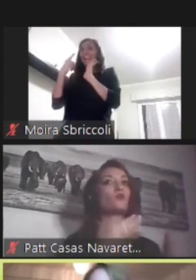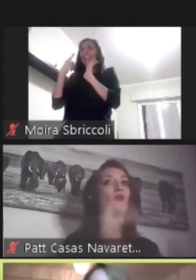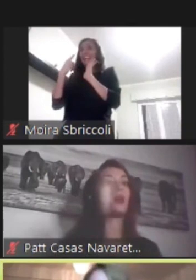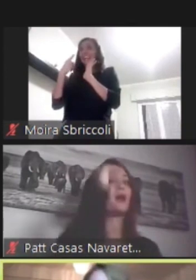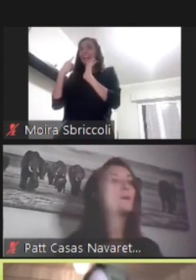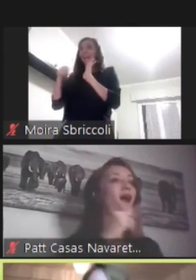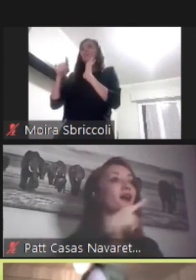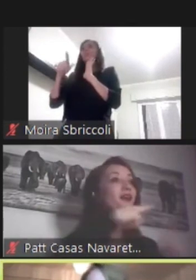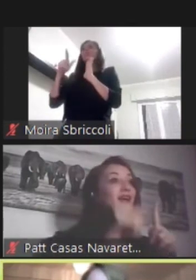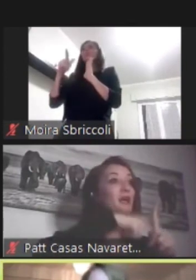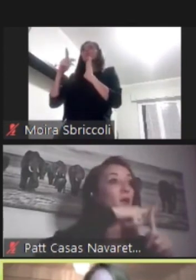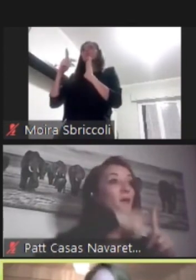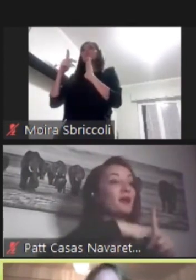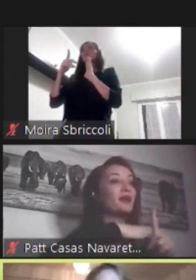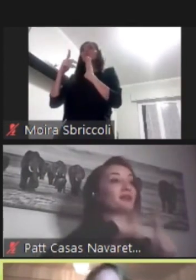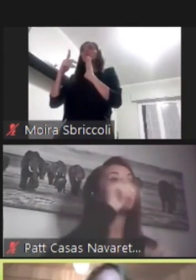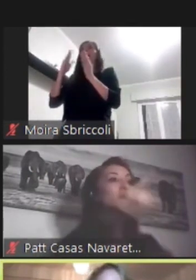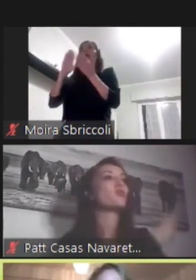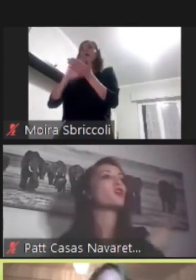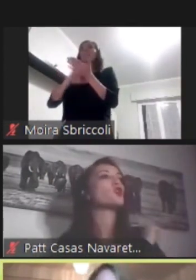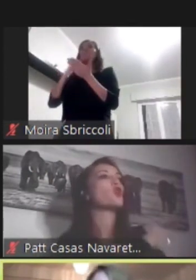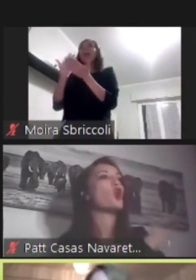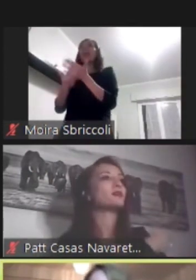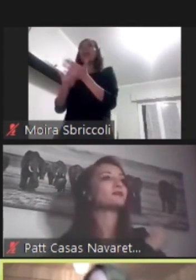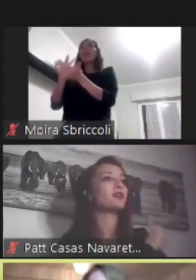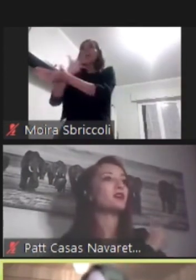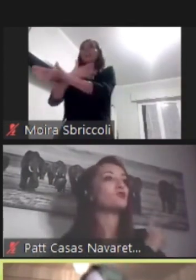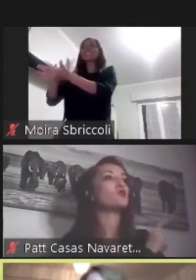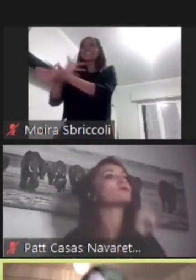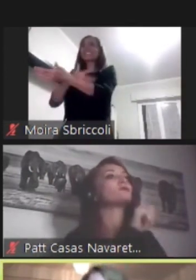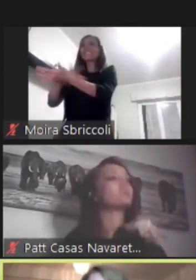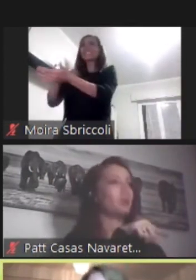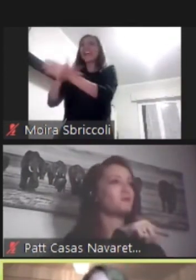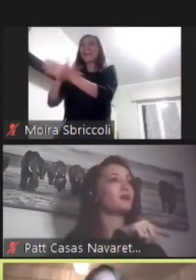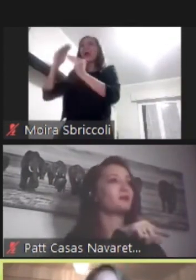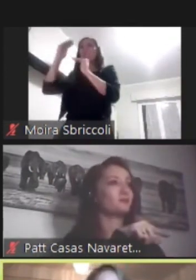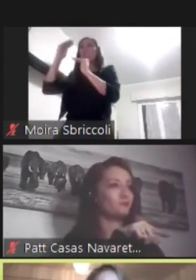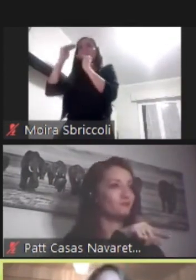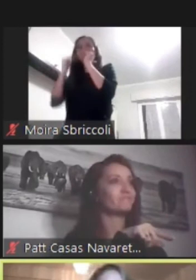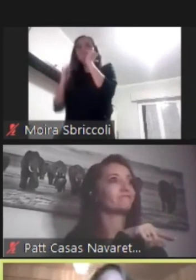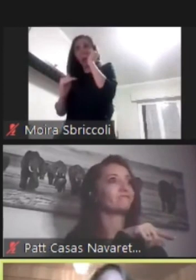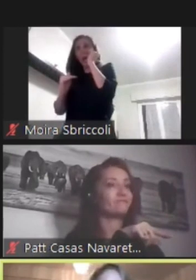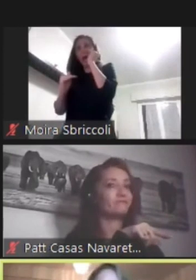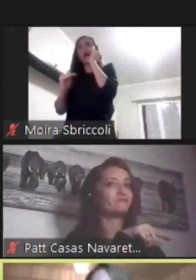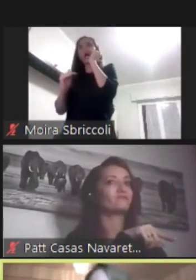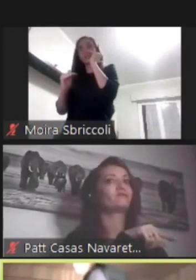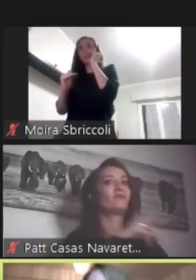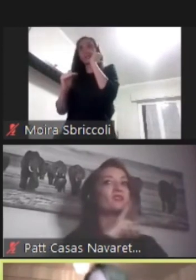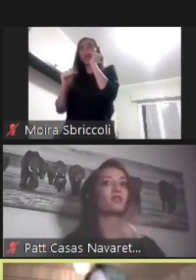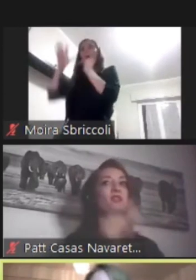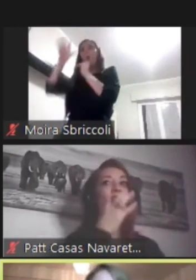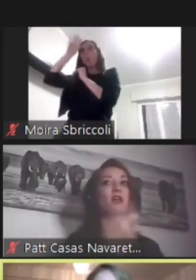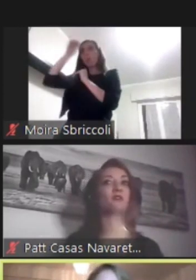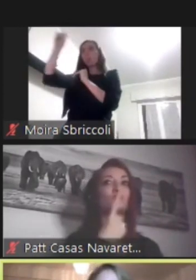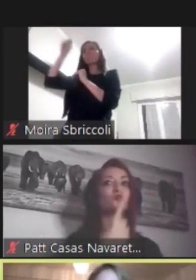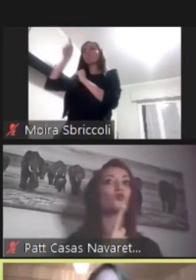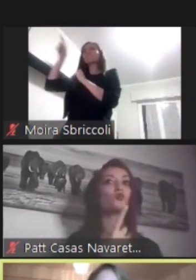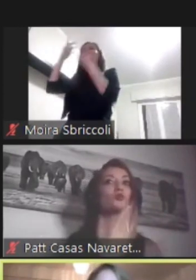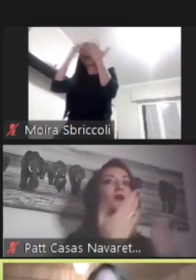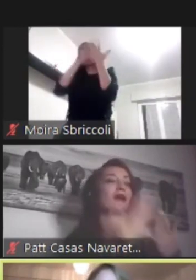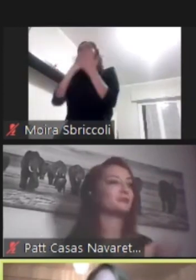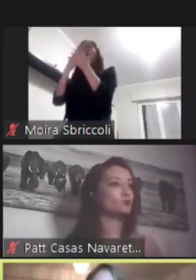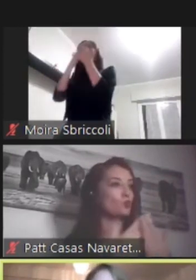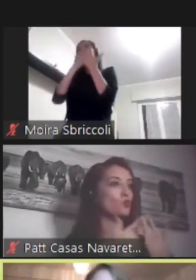the University of Illinois. That's in Chicago, in America. And it reported that